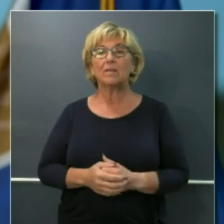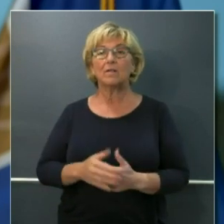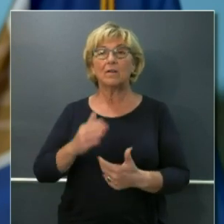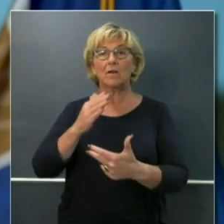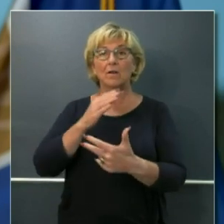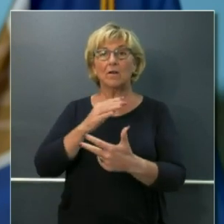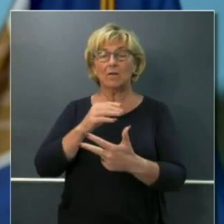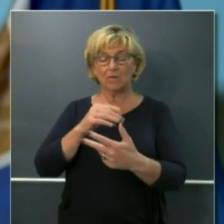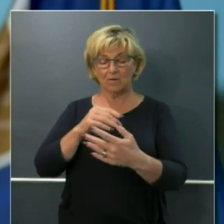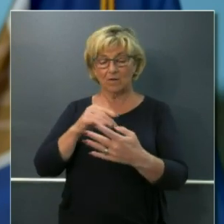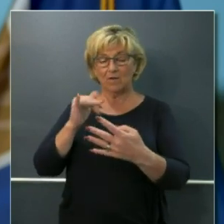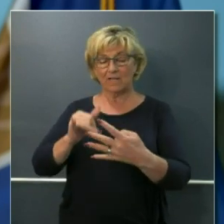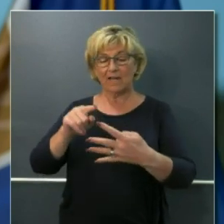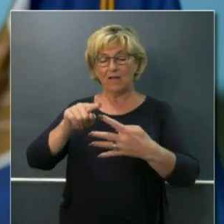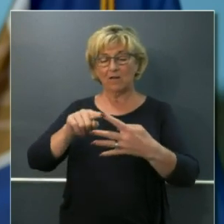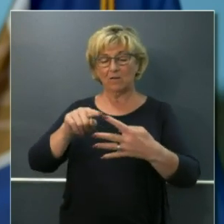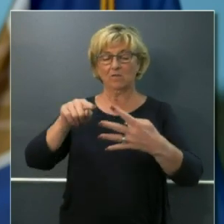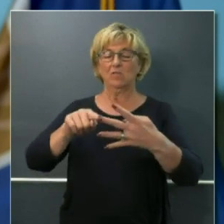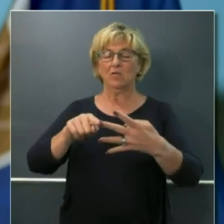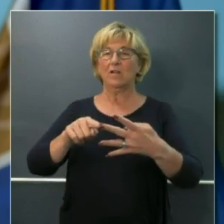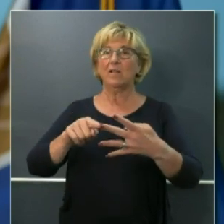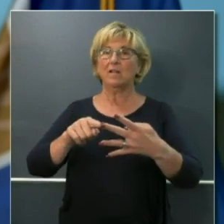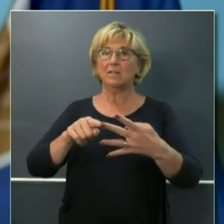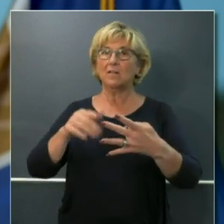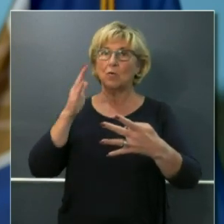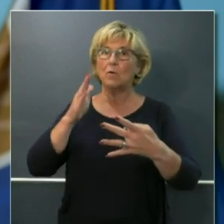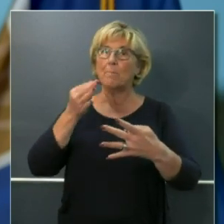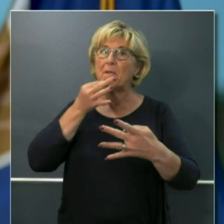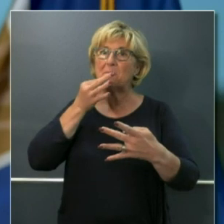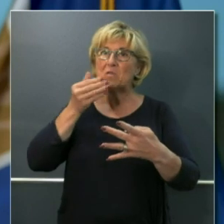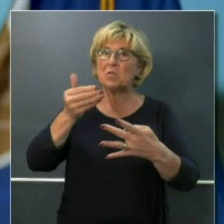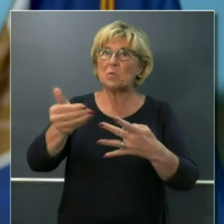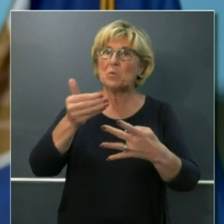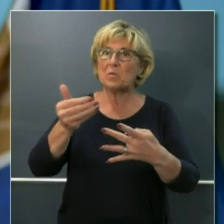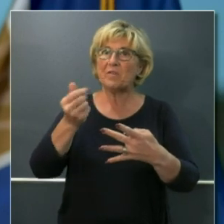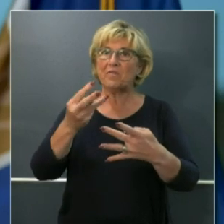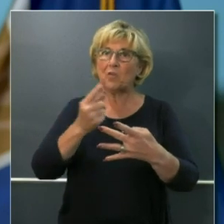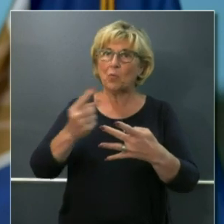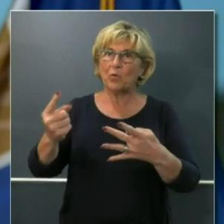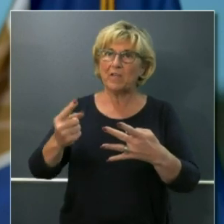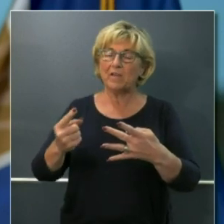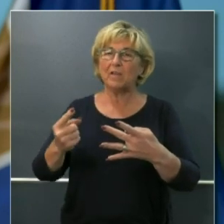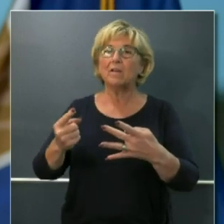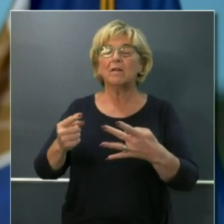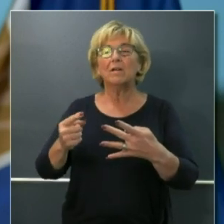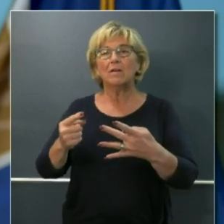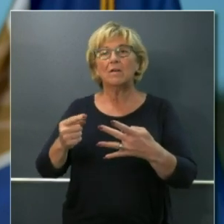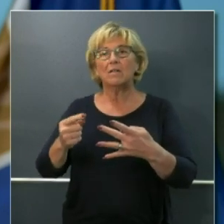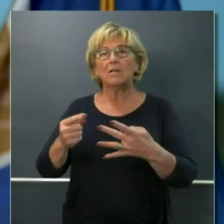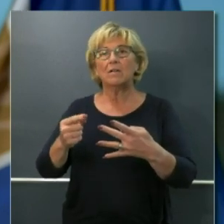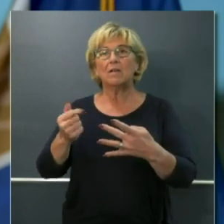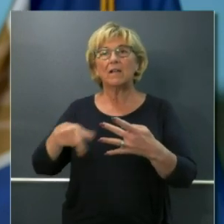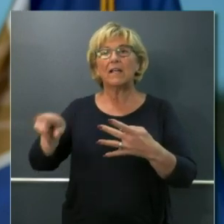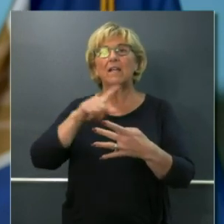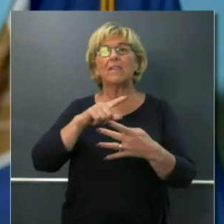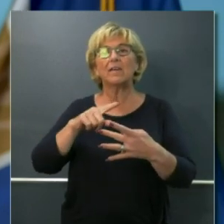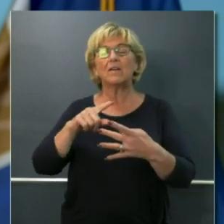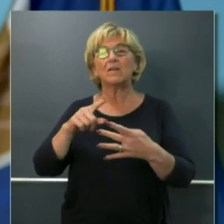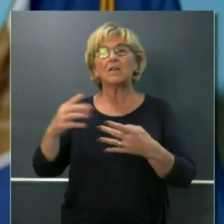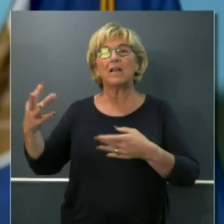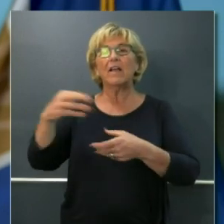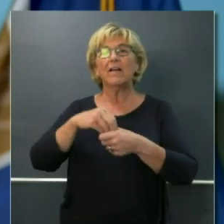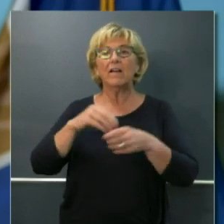that is upon us, we believe, in the next few weeks, and perhaps most important in terms of at least getting everybody's attention